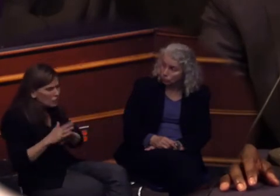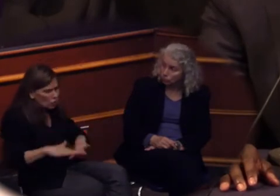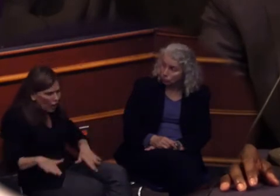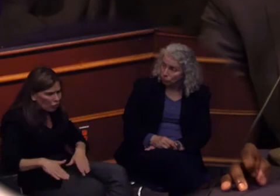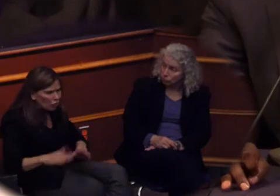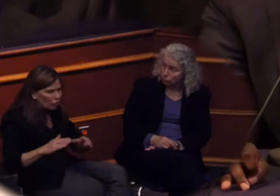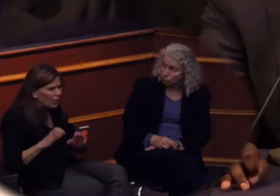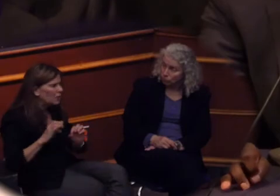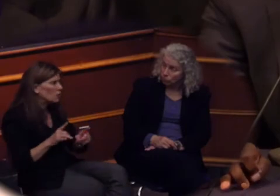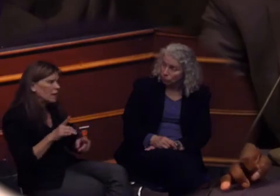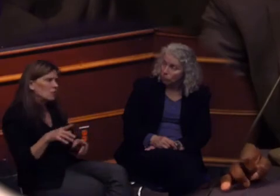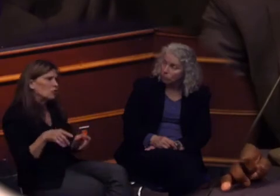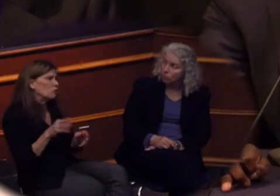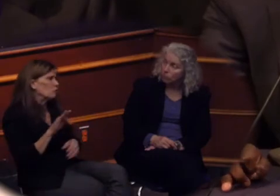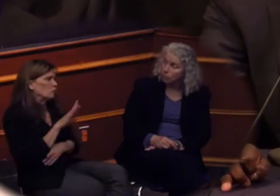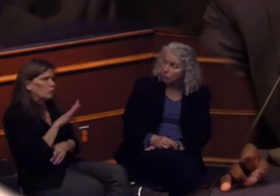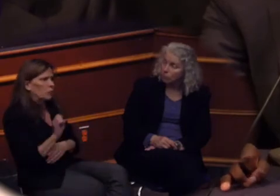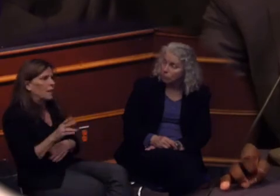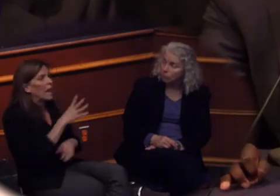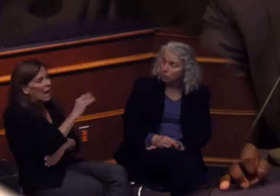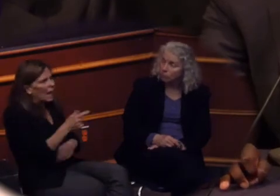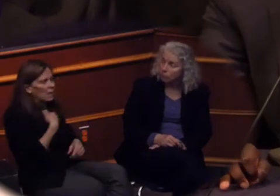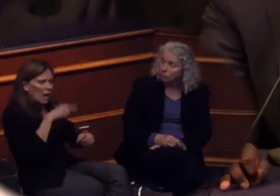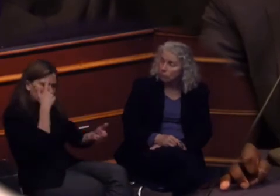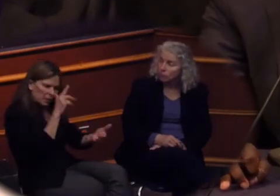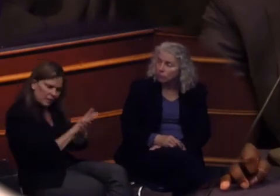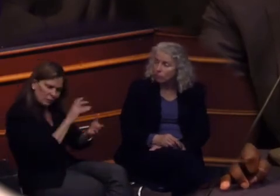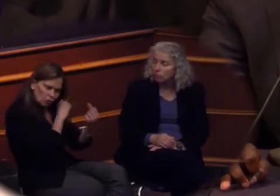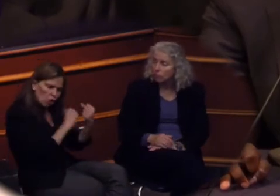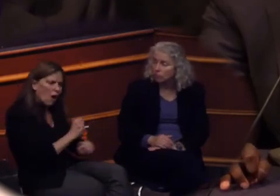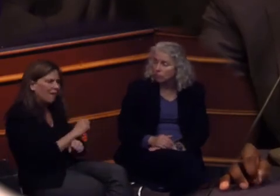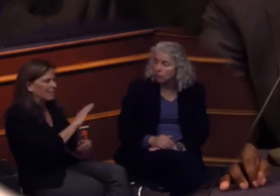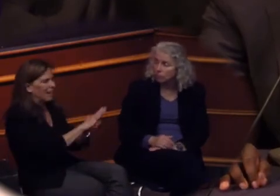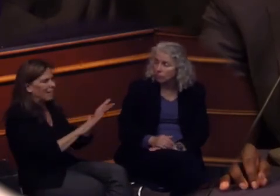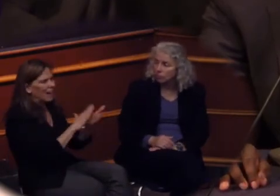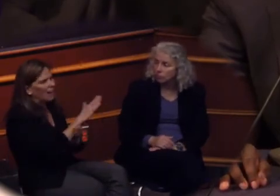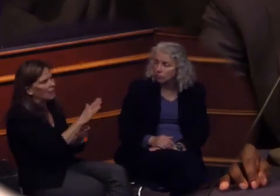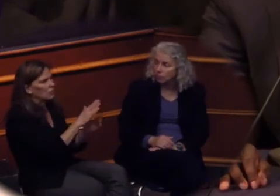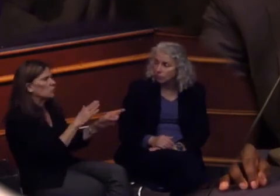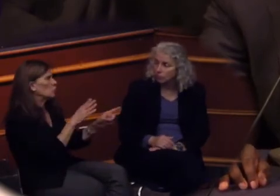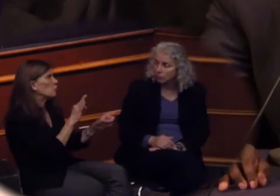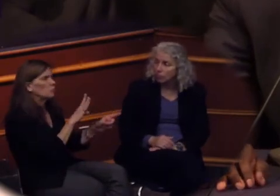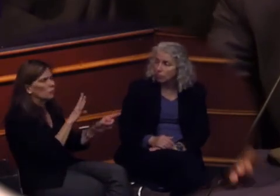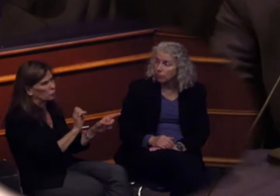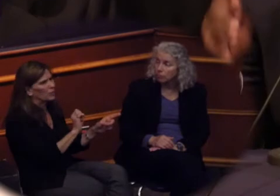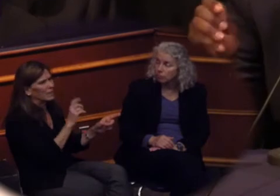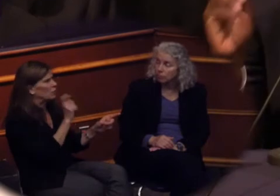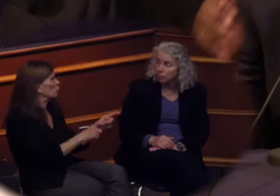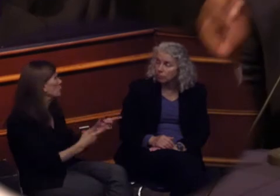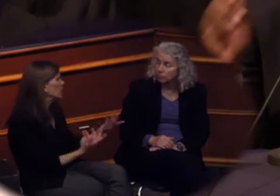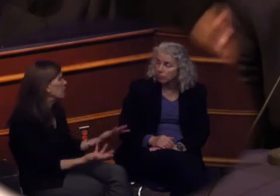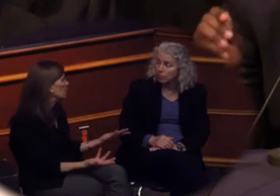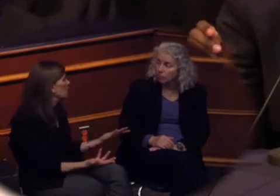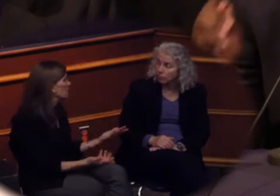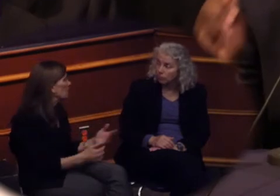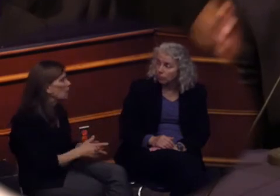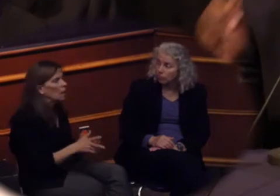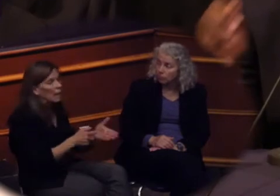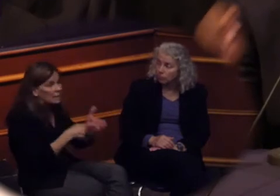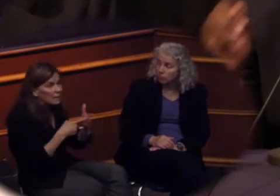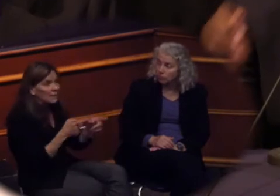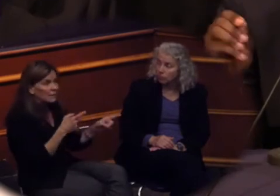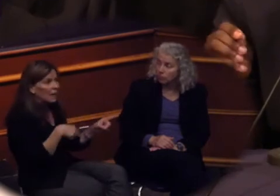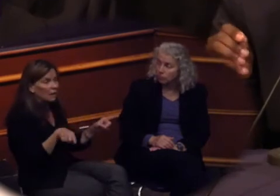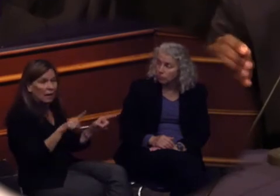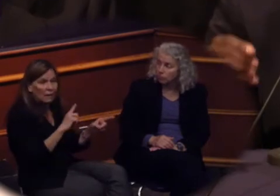lifelong free public college. With apprenticeships that are paid, that is included, it's going to take asking people doing